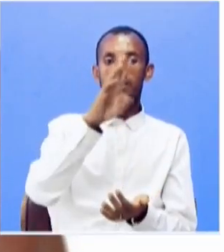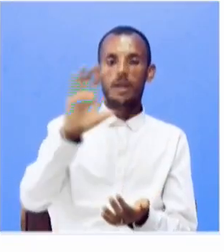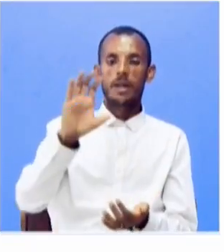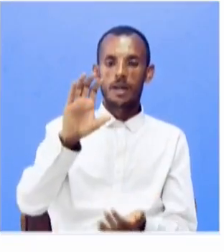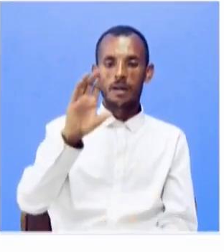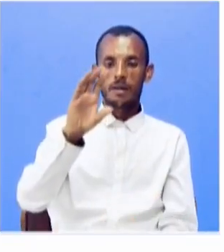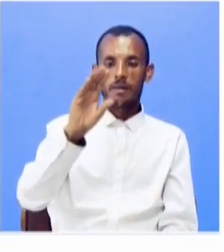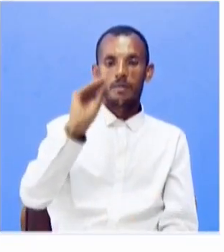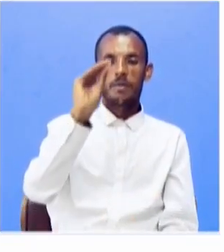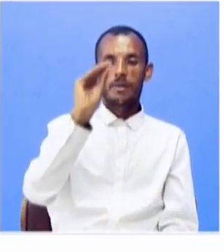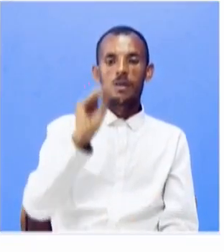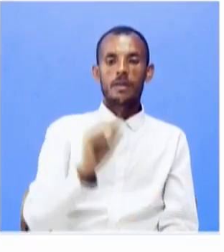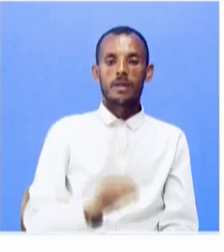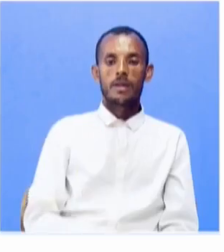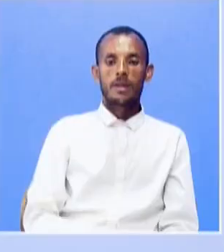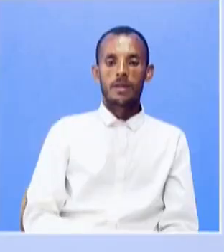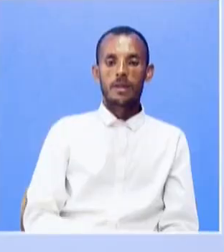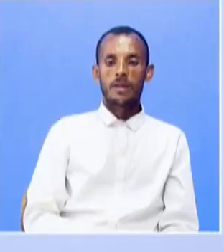1,650.